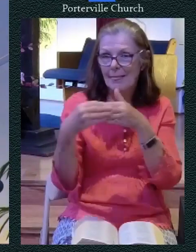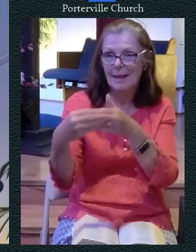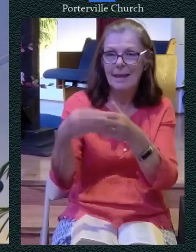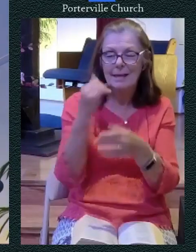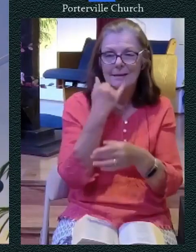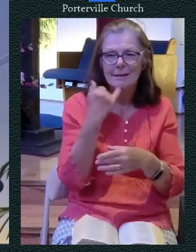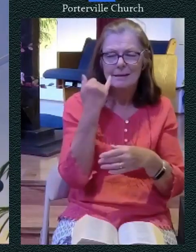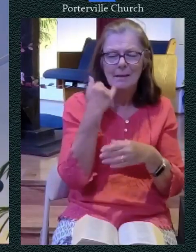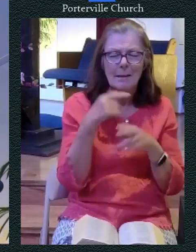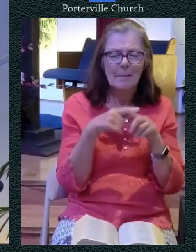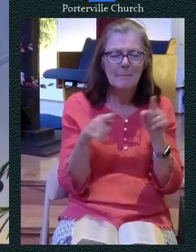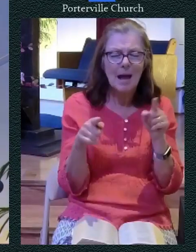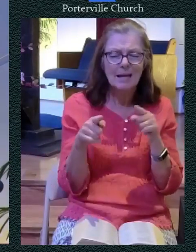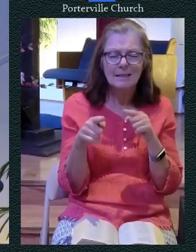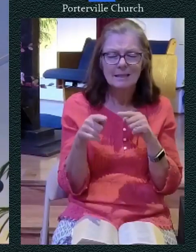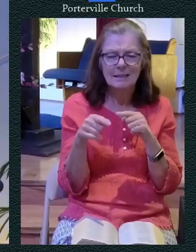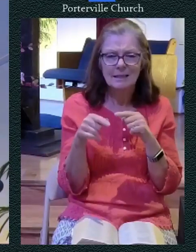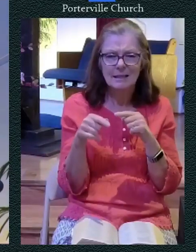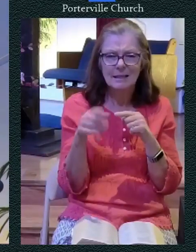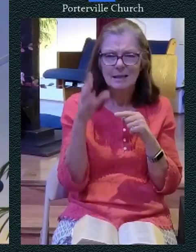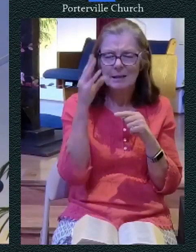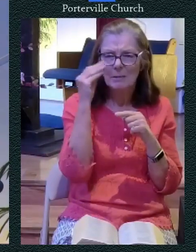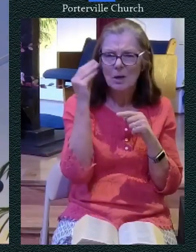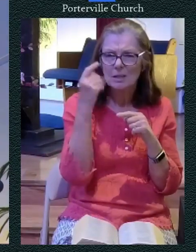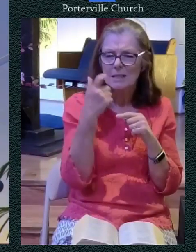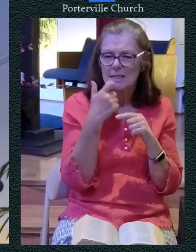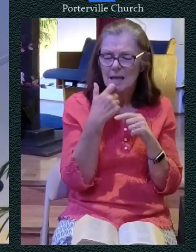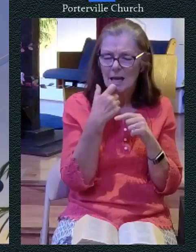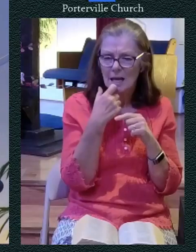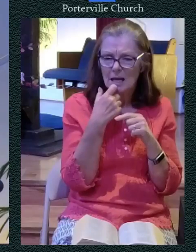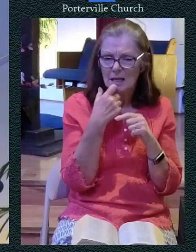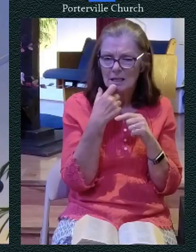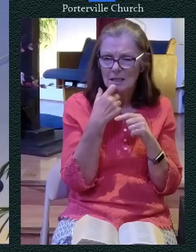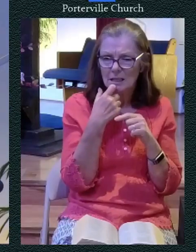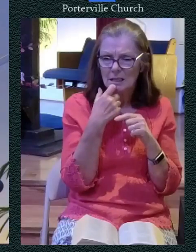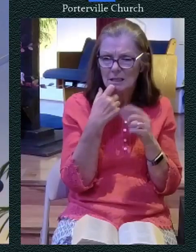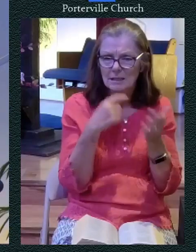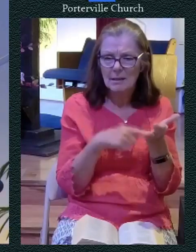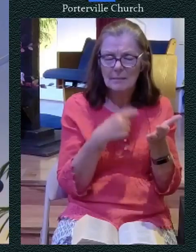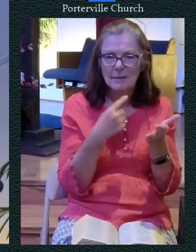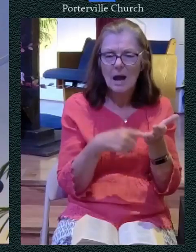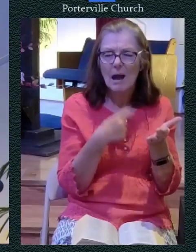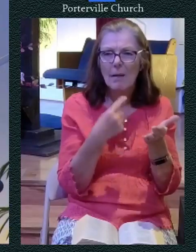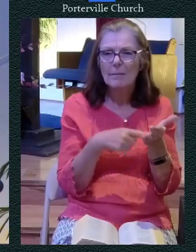interesting comment. At times, the work